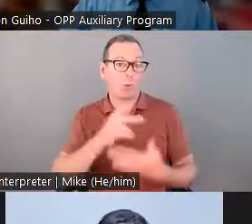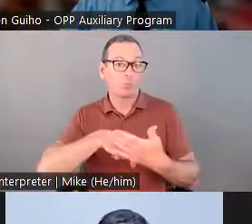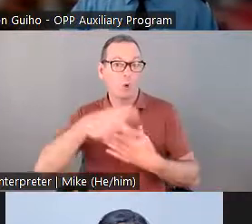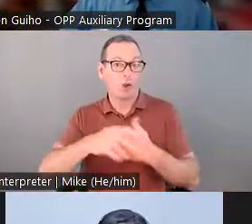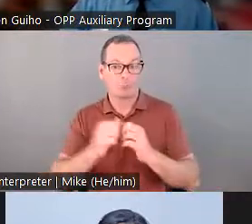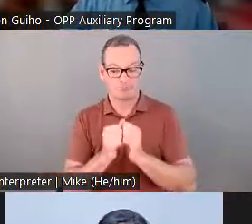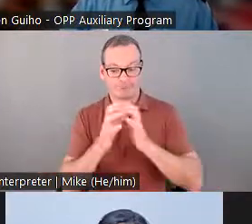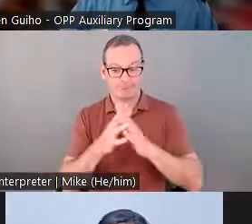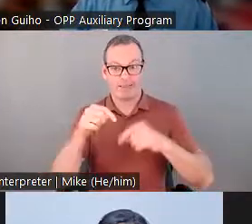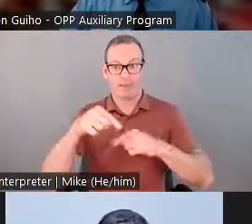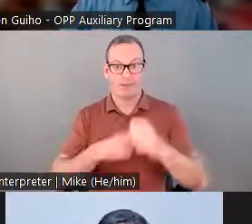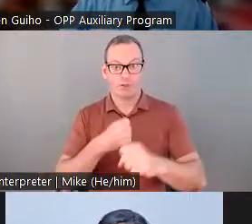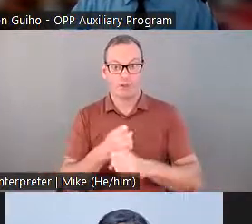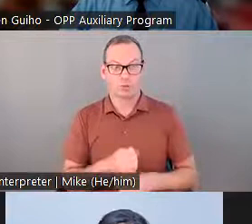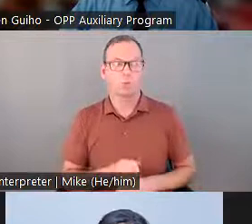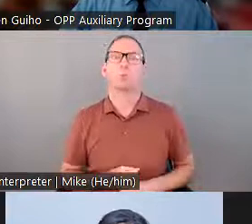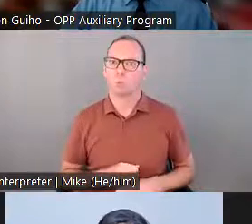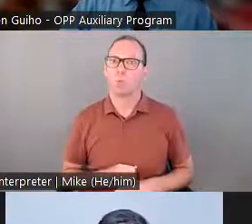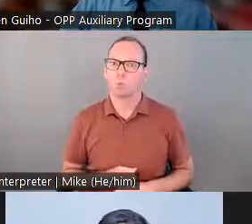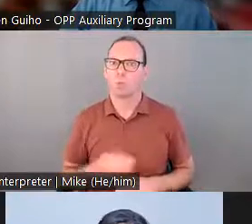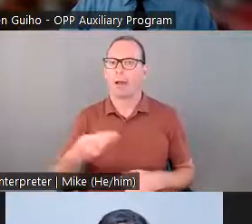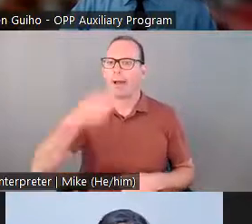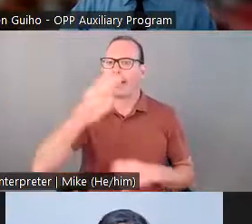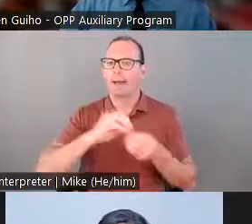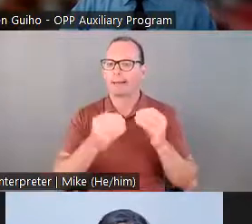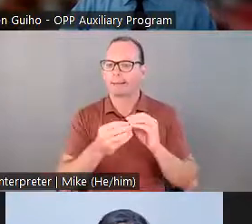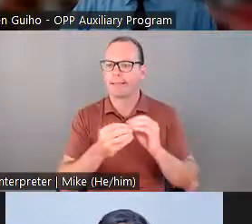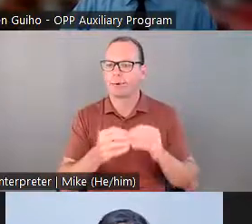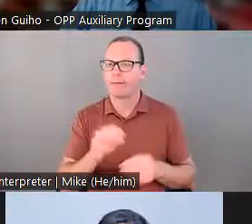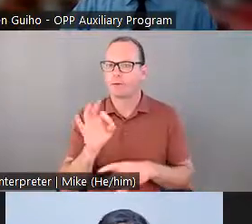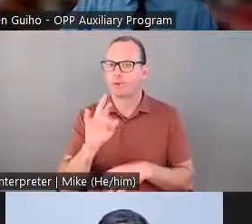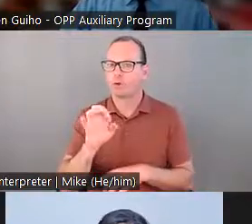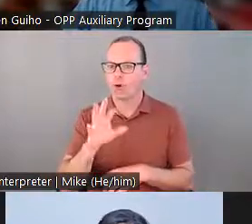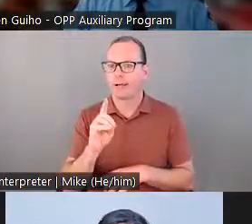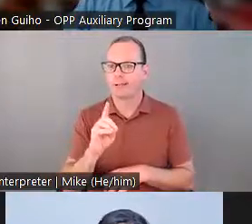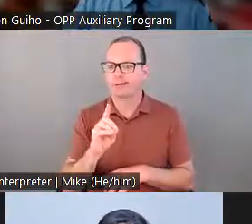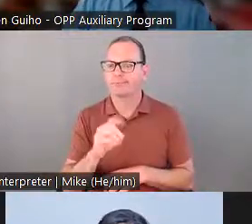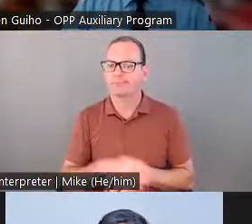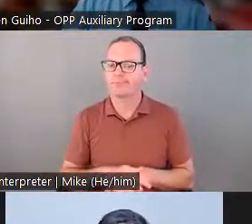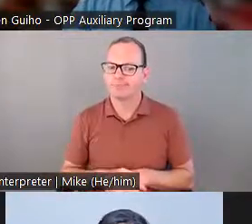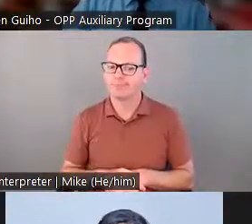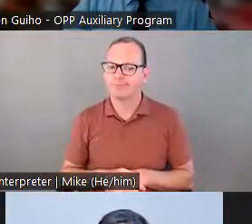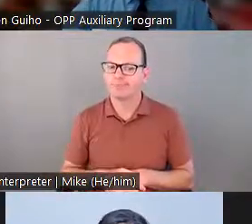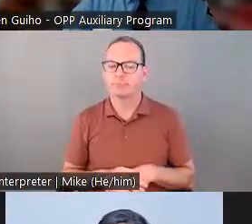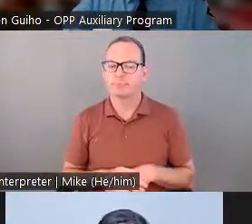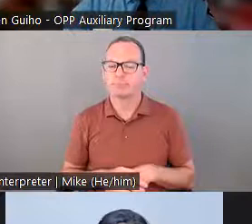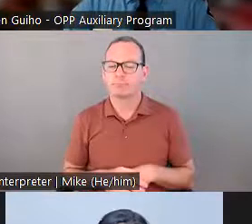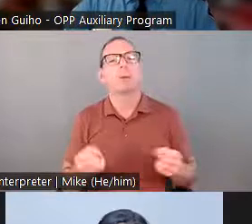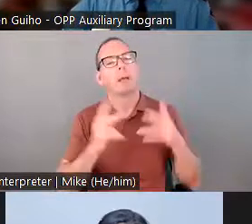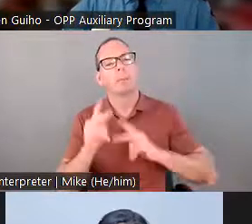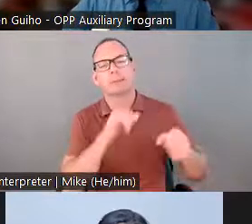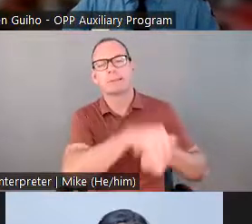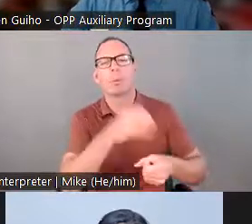pandemic, fraud was even worse because more people were at home to answer the phone all day long and people took advantage of that. But as